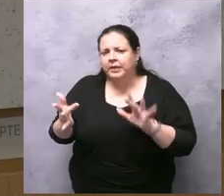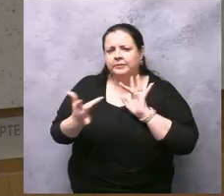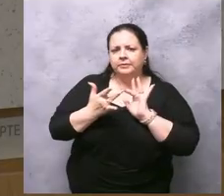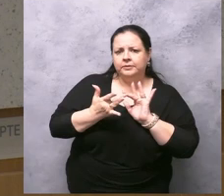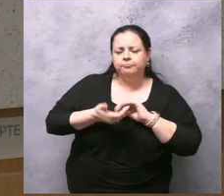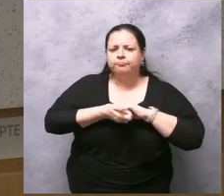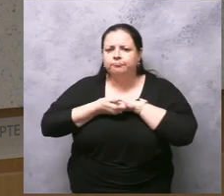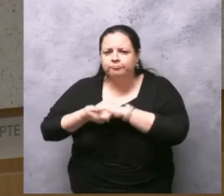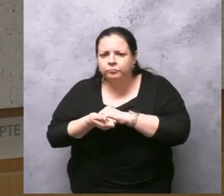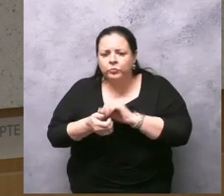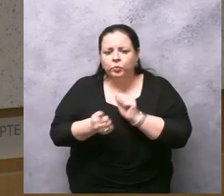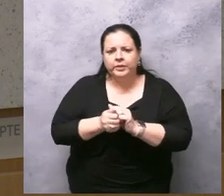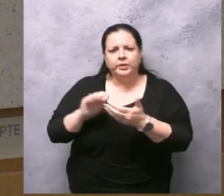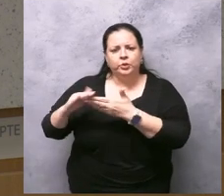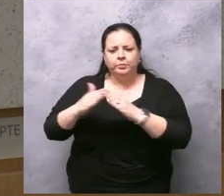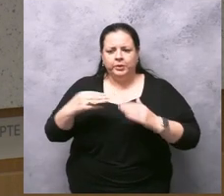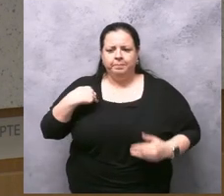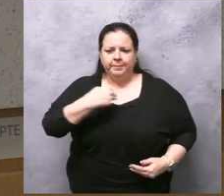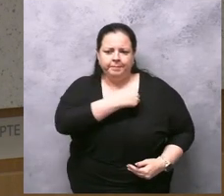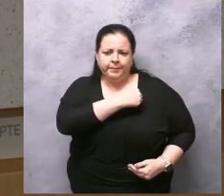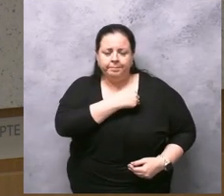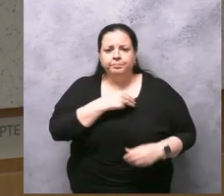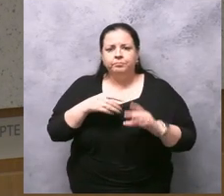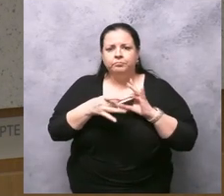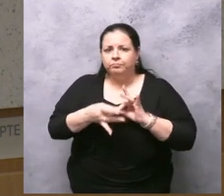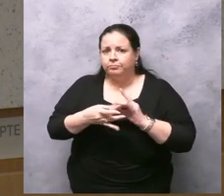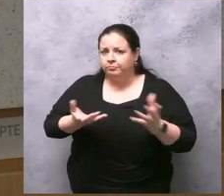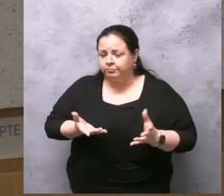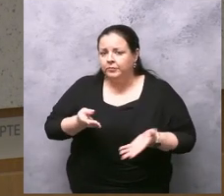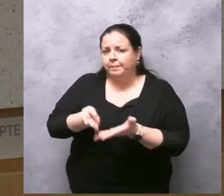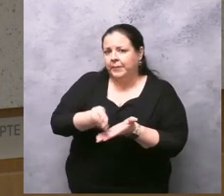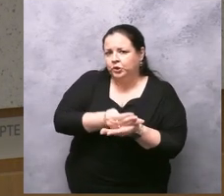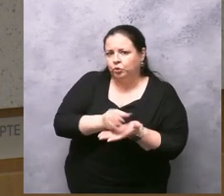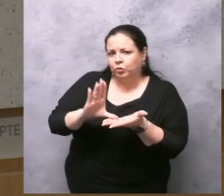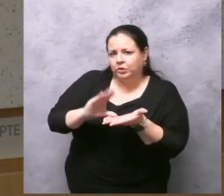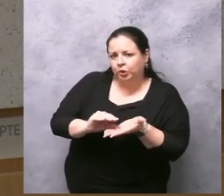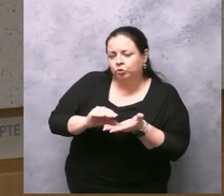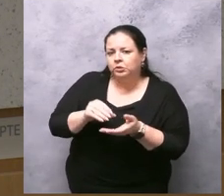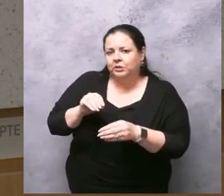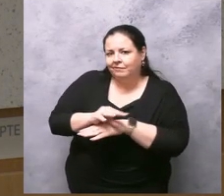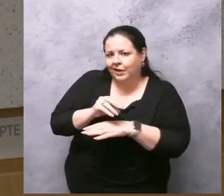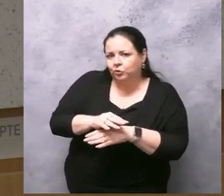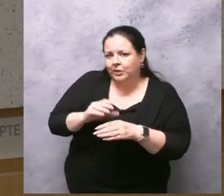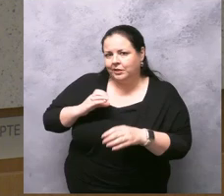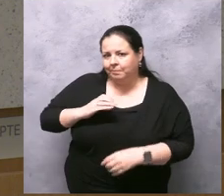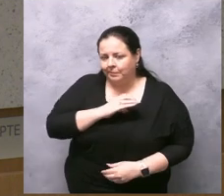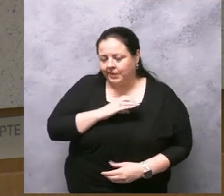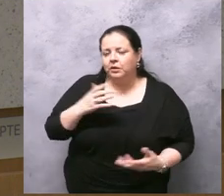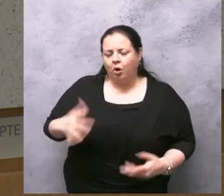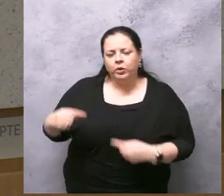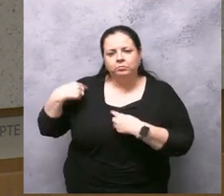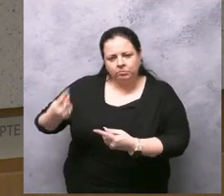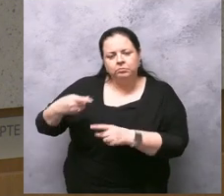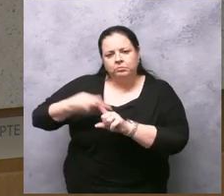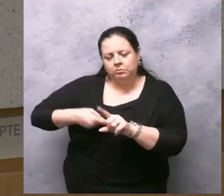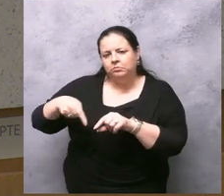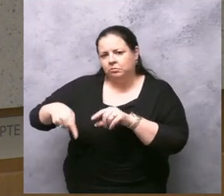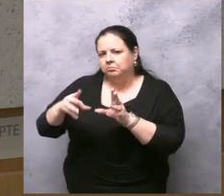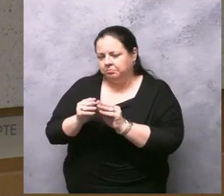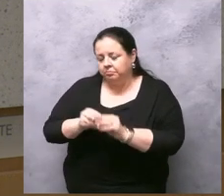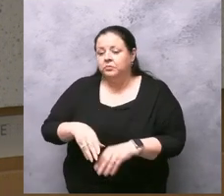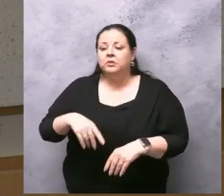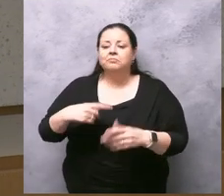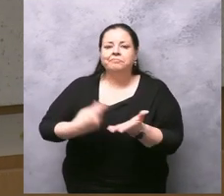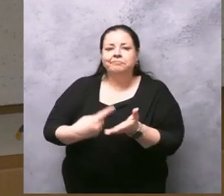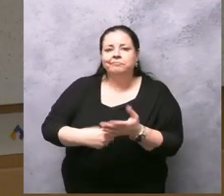with the community members on the Budget Reduction Advisory Committee that has met this month. We discussed